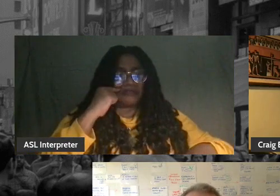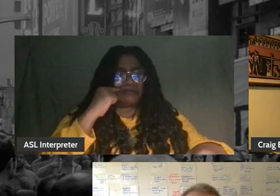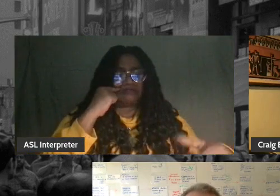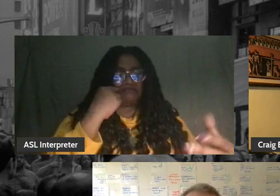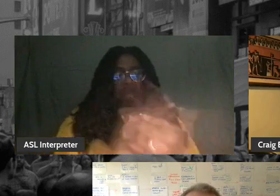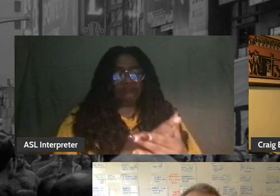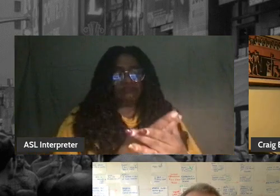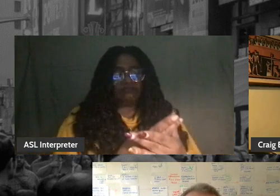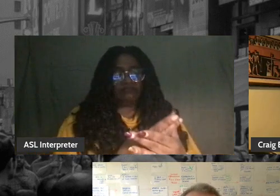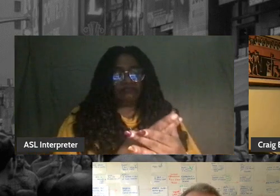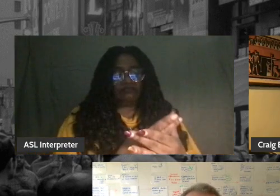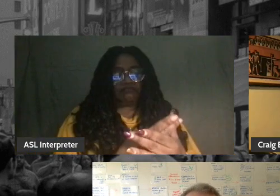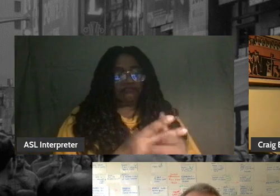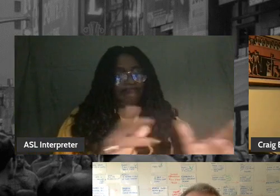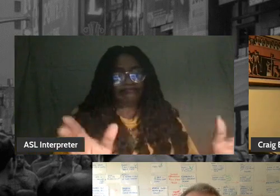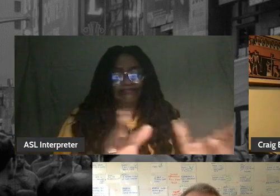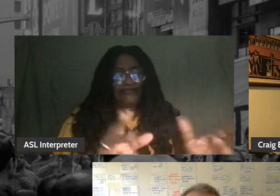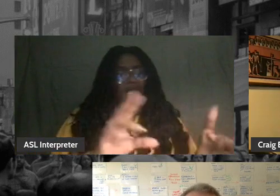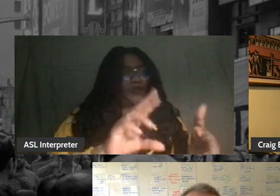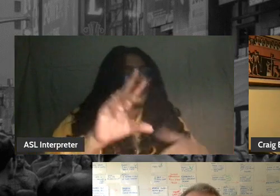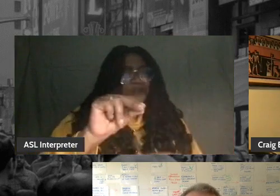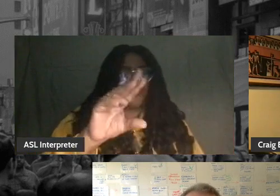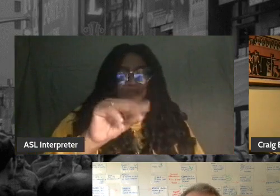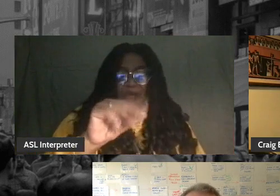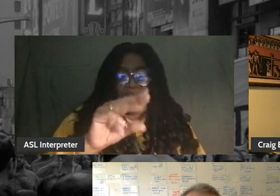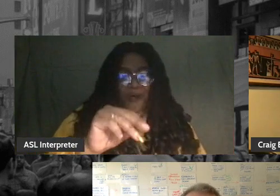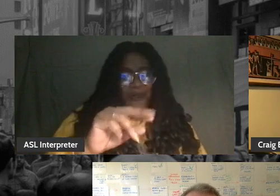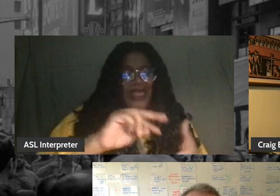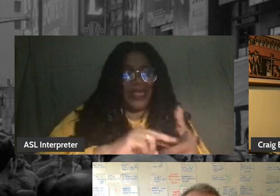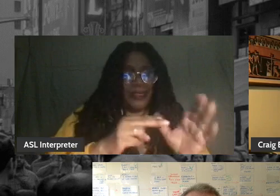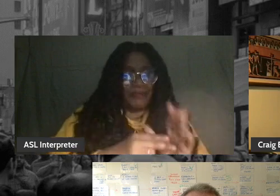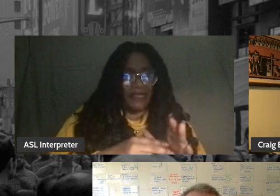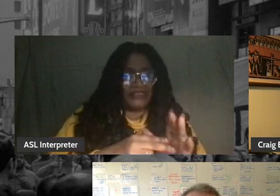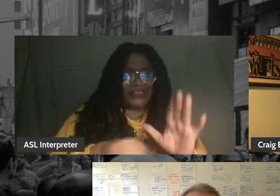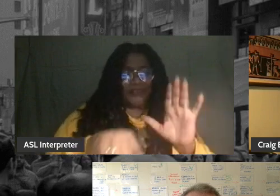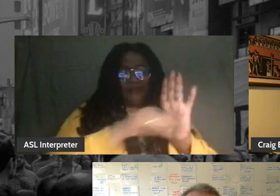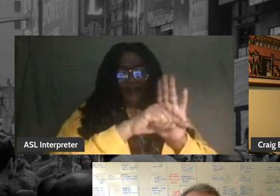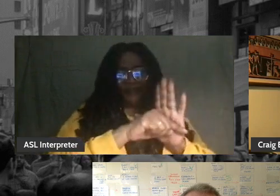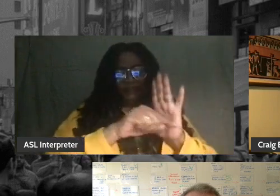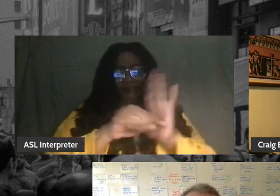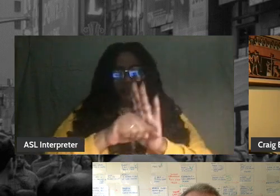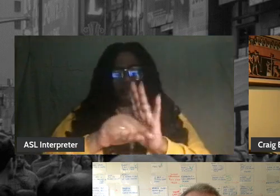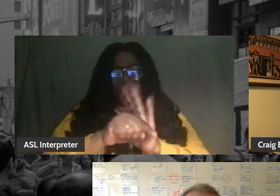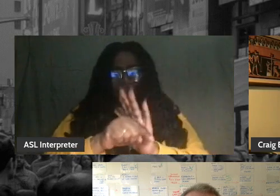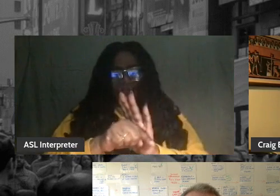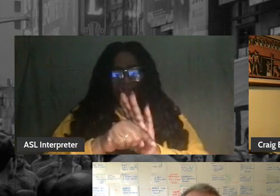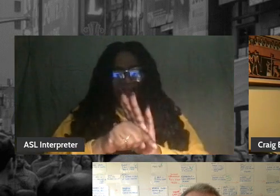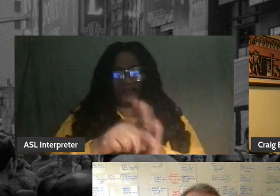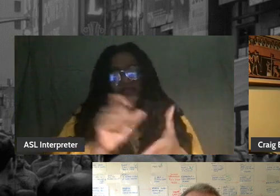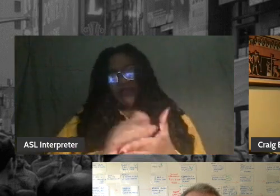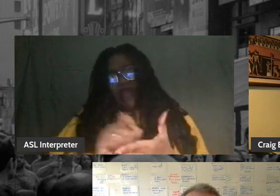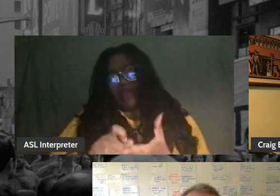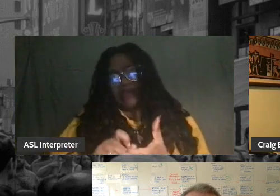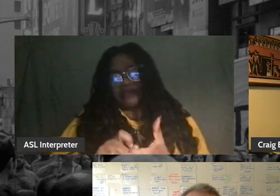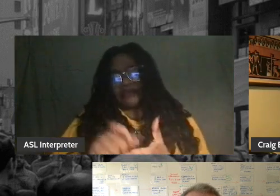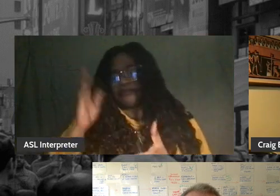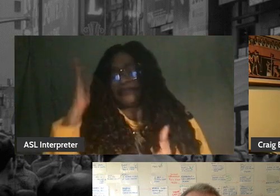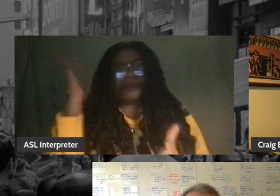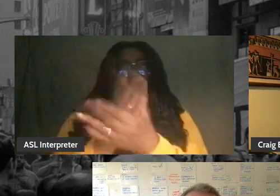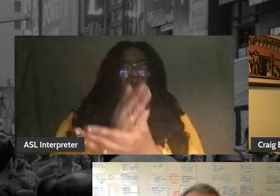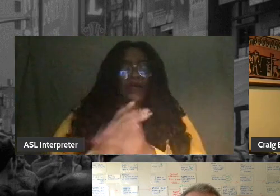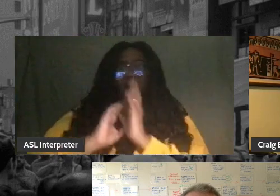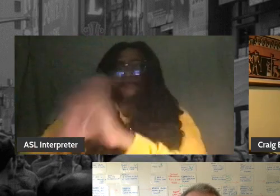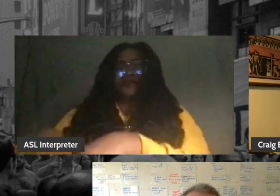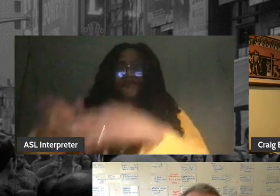of don't get it through or happen the first time and you kind of put down the pen and give up. But keep going, because each one